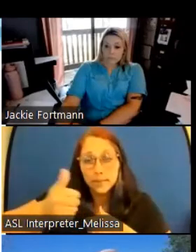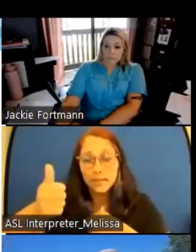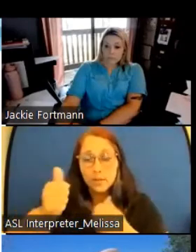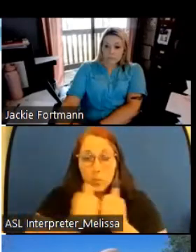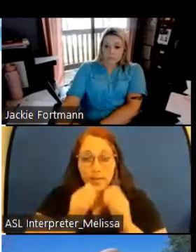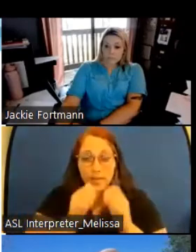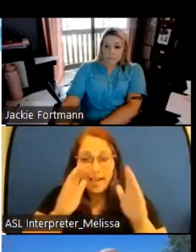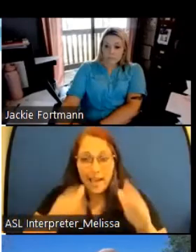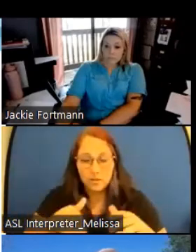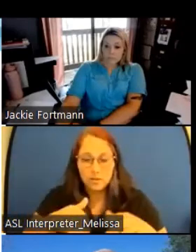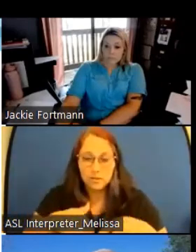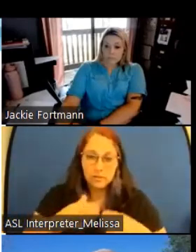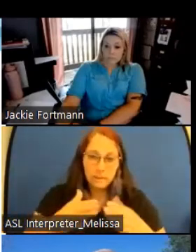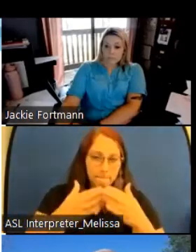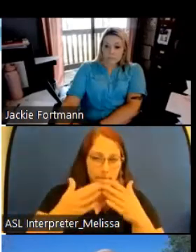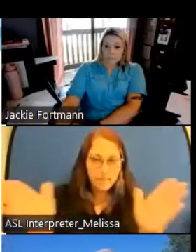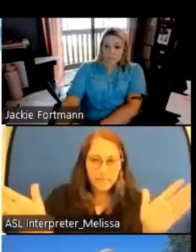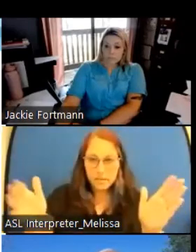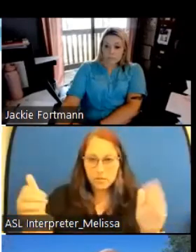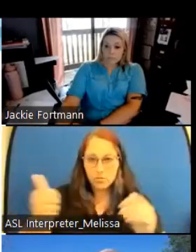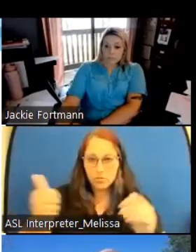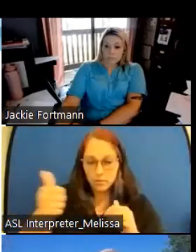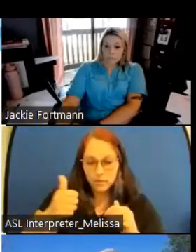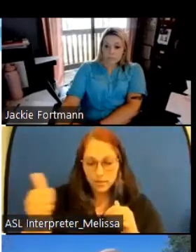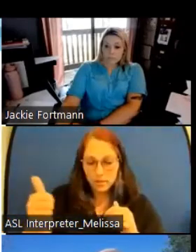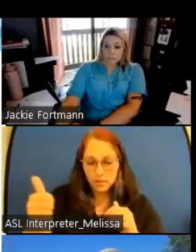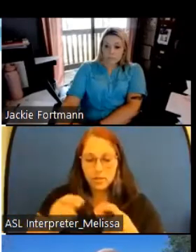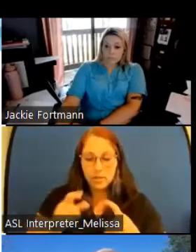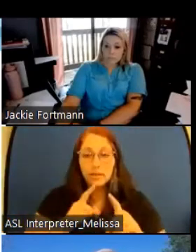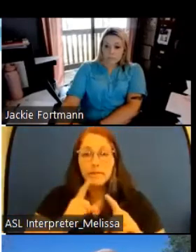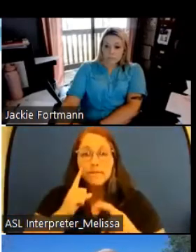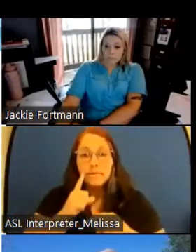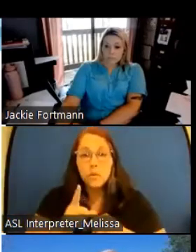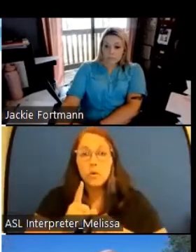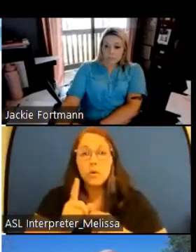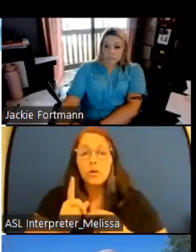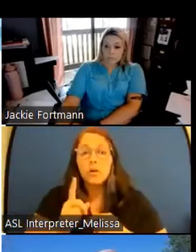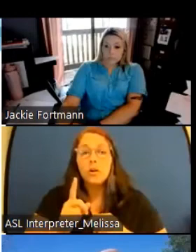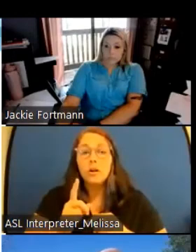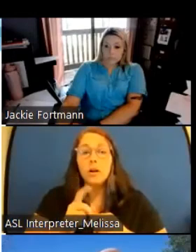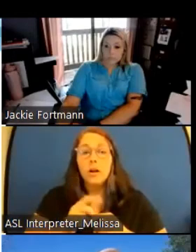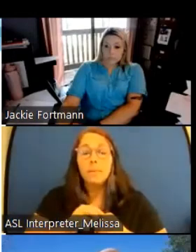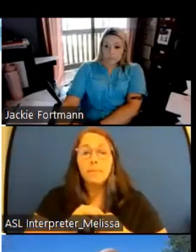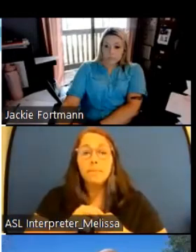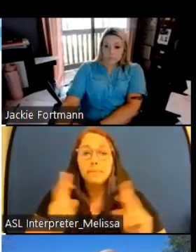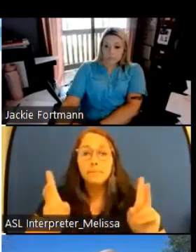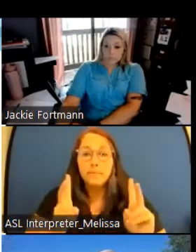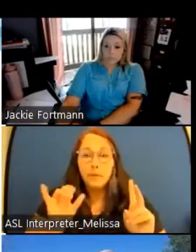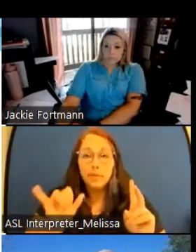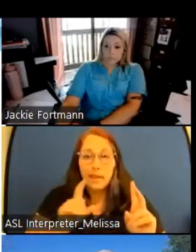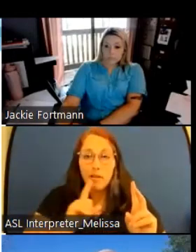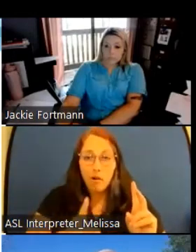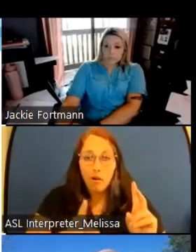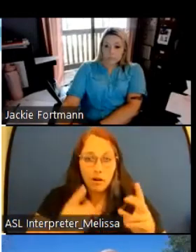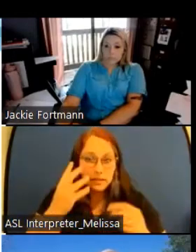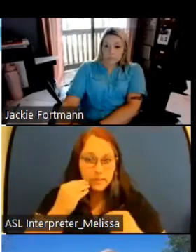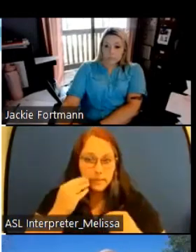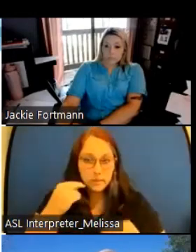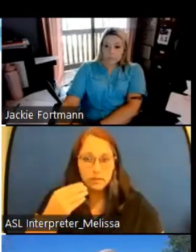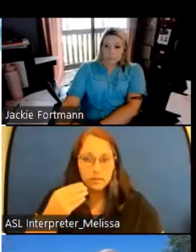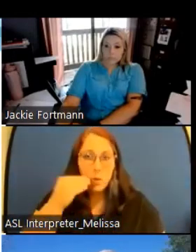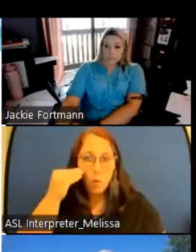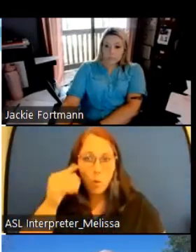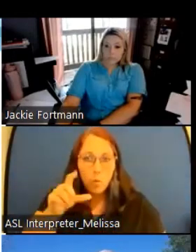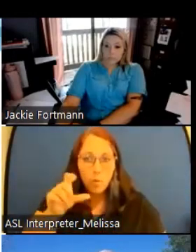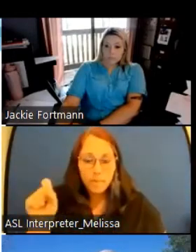for securing and preserving independence for folks who are experiencing homelessness, folks in our housing, everyone in the community.